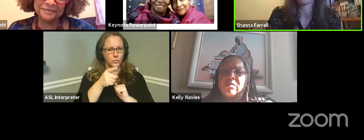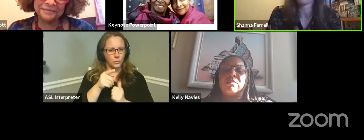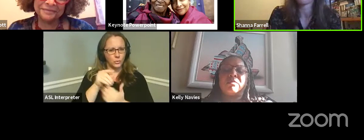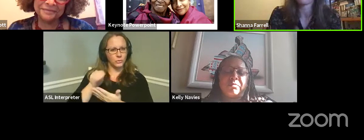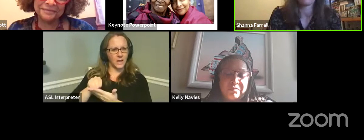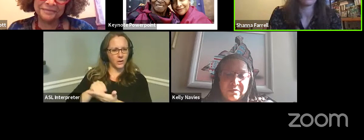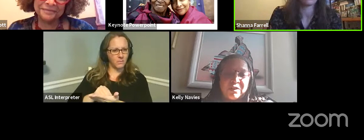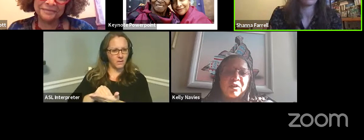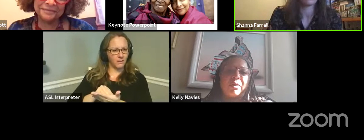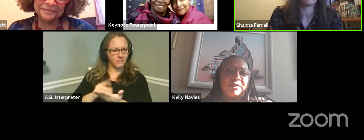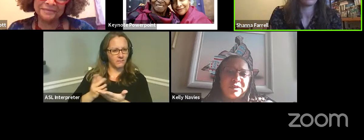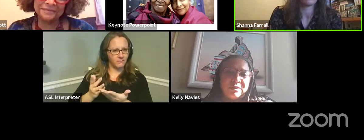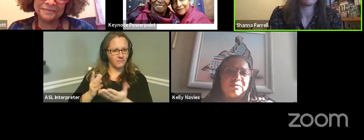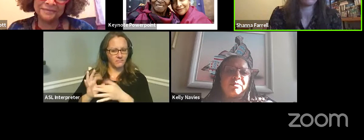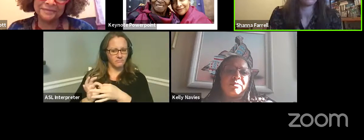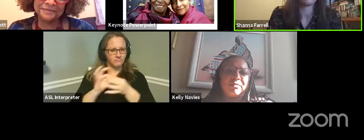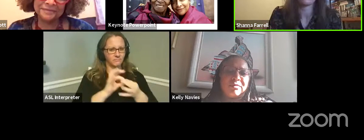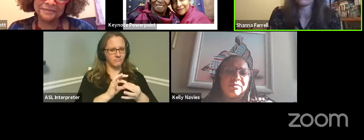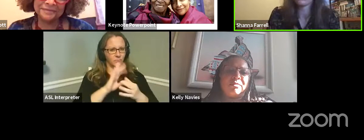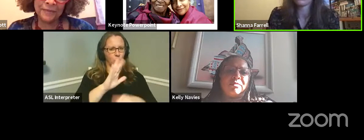how do you do that?